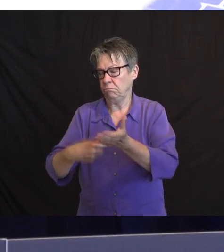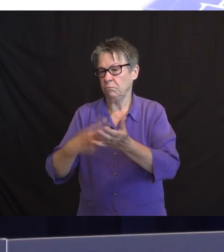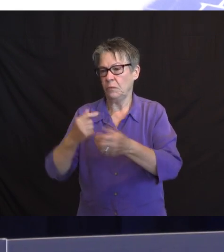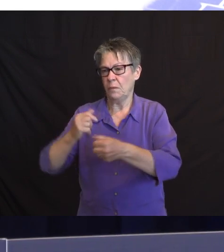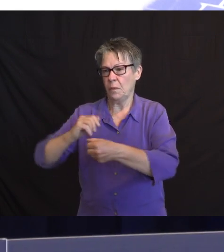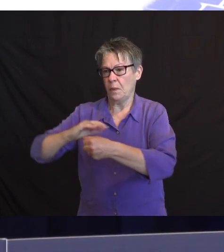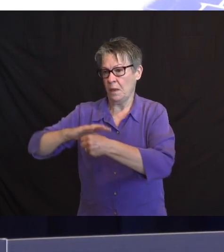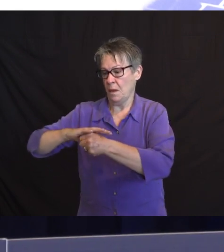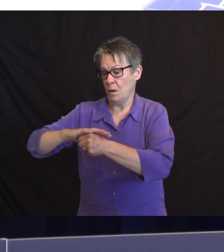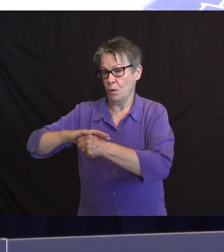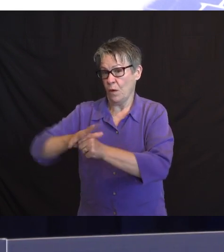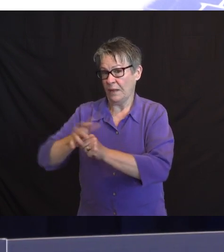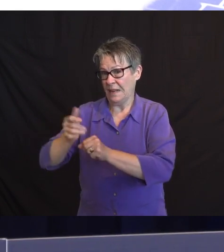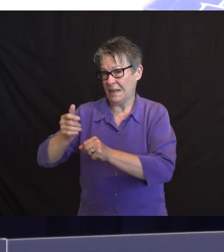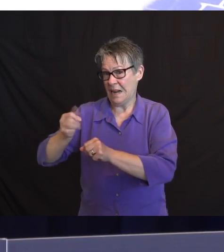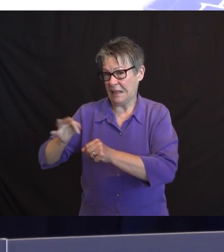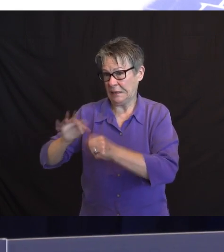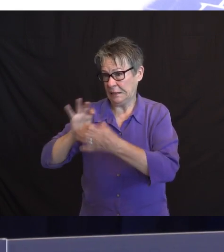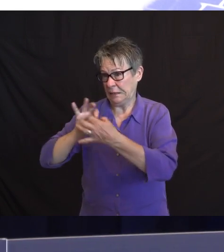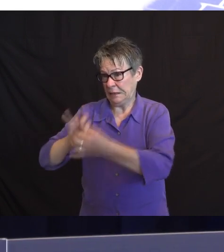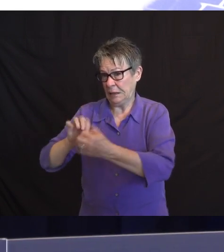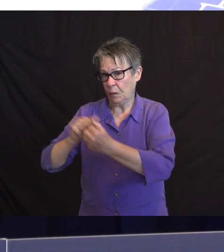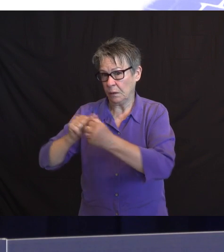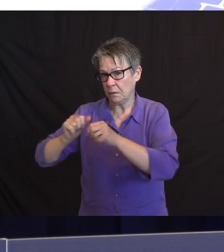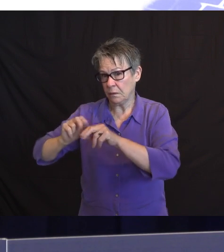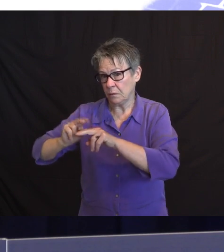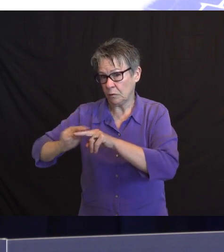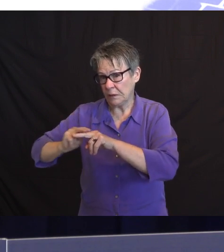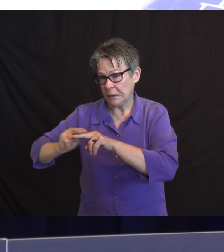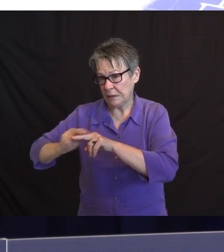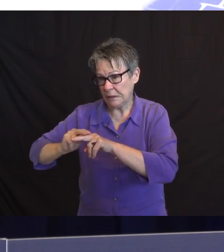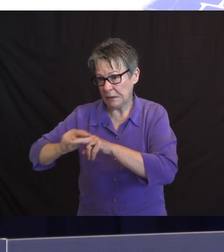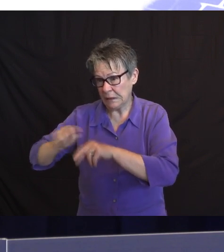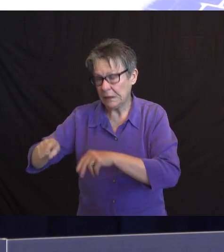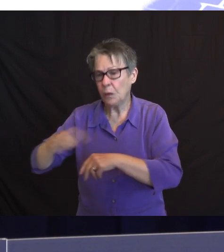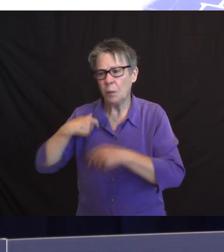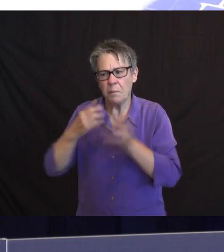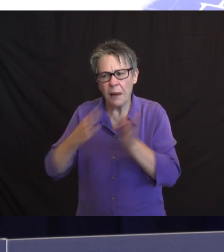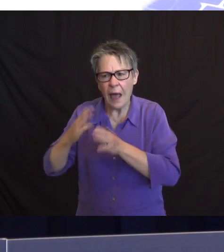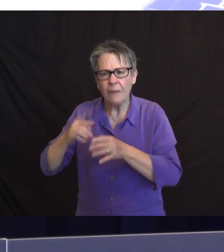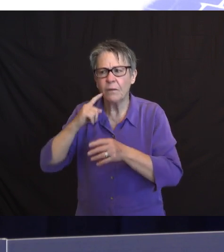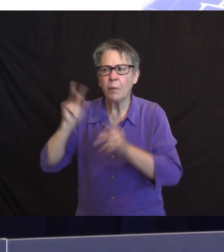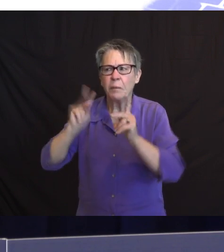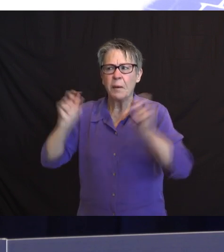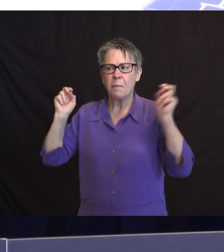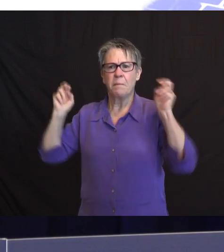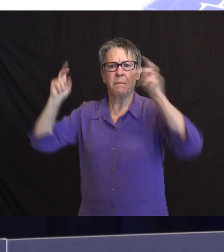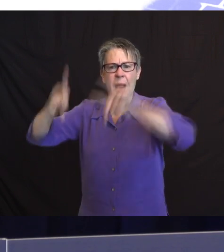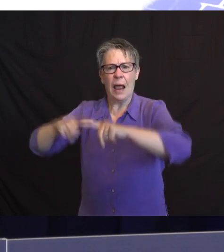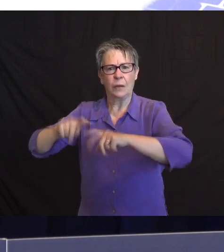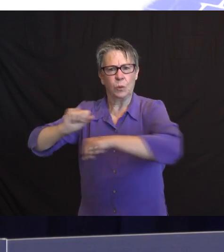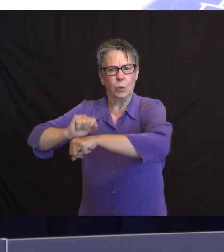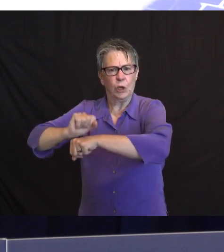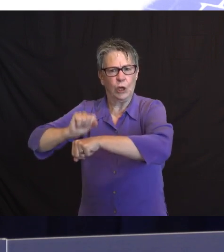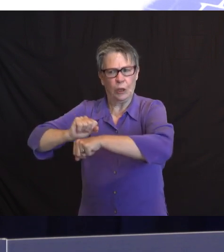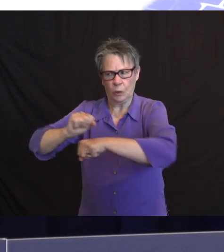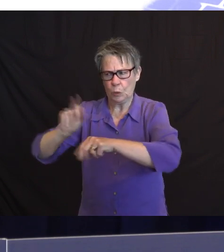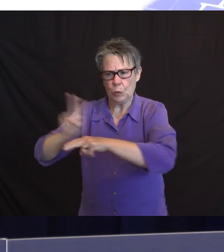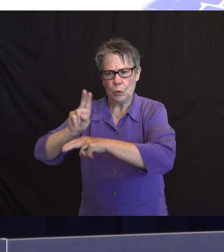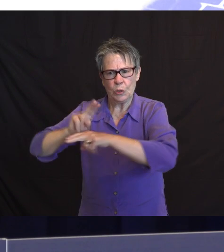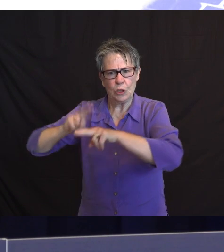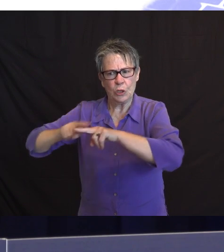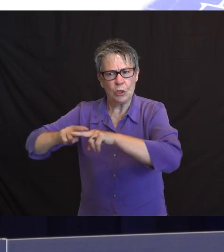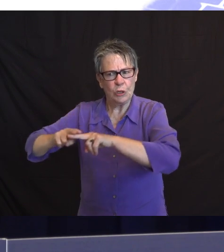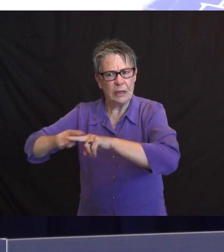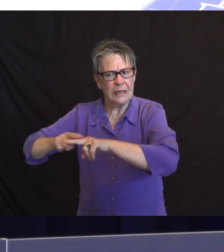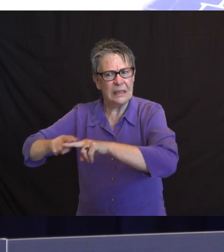for the eventual return of our riders. As you know, Governor, our transit workforce has not been immune to the effects of the virus by any means.